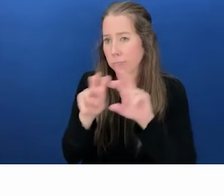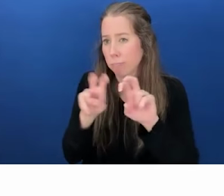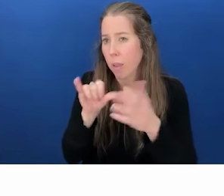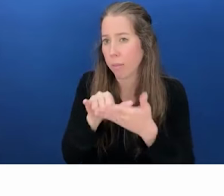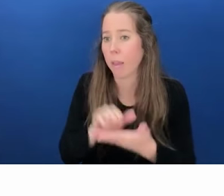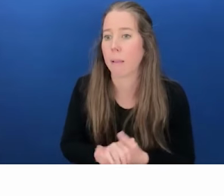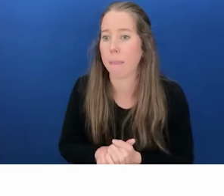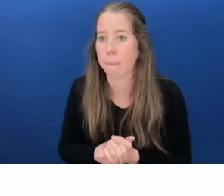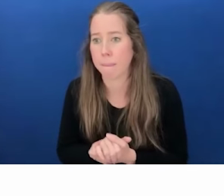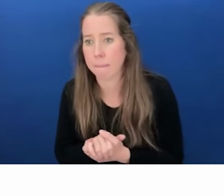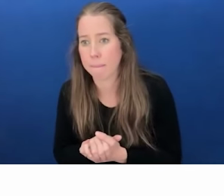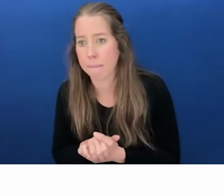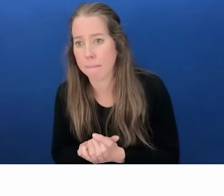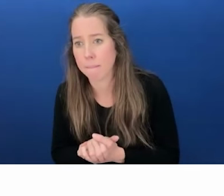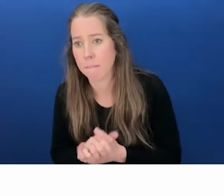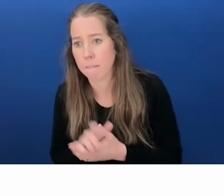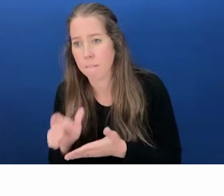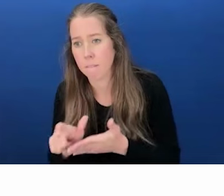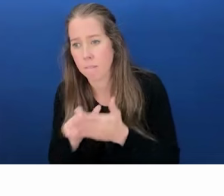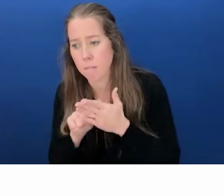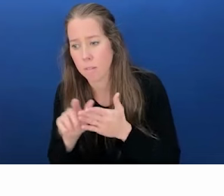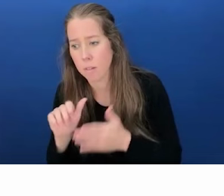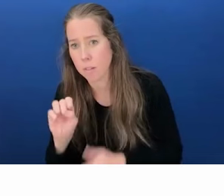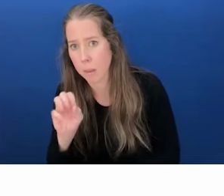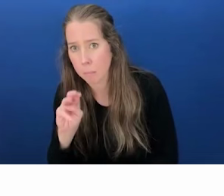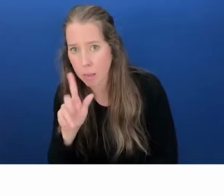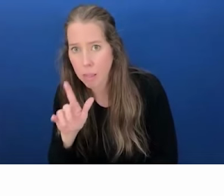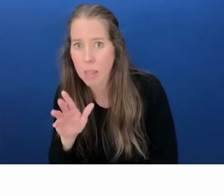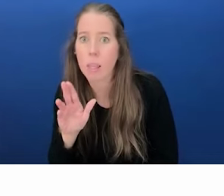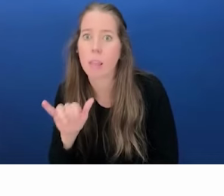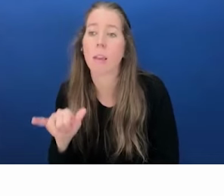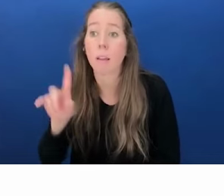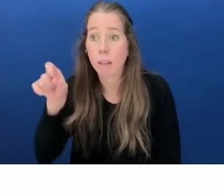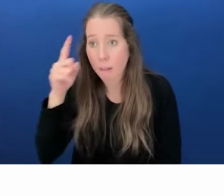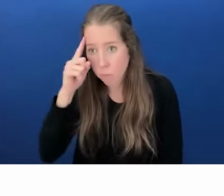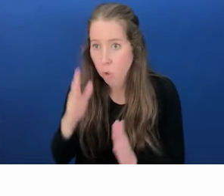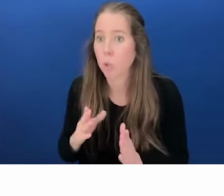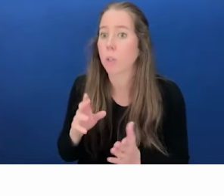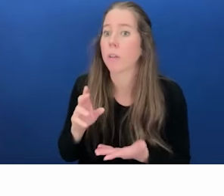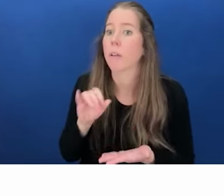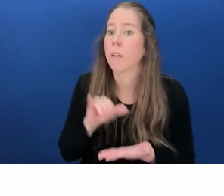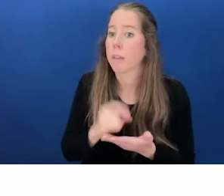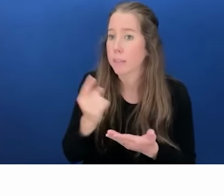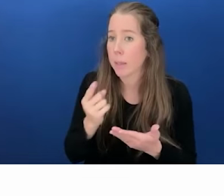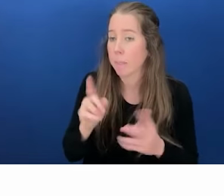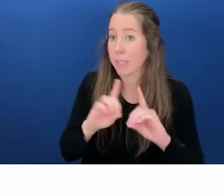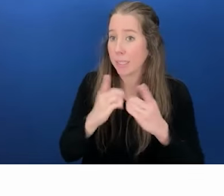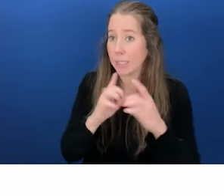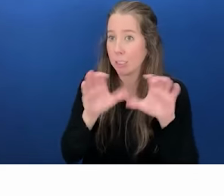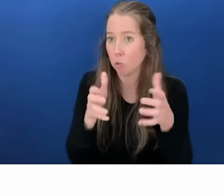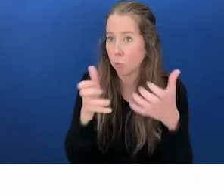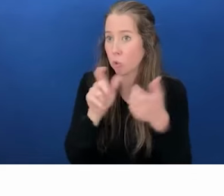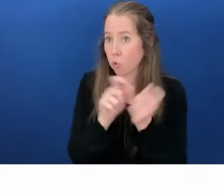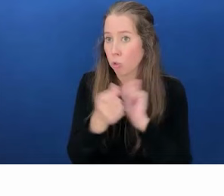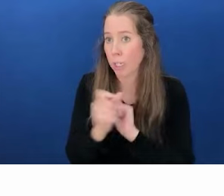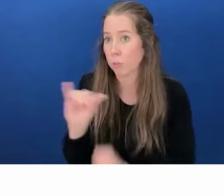the assembly, It does. Senate and the governor. So that's actually something that the district wants to change as well. So